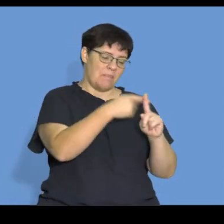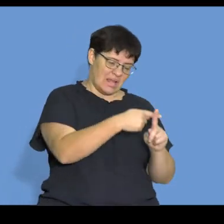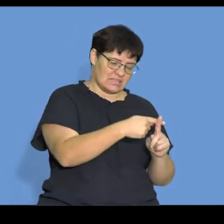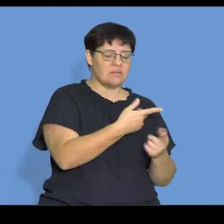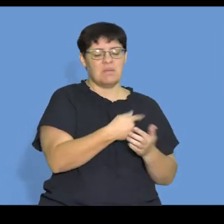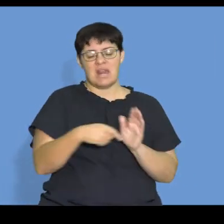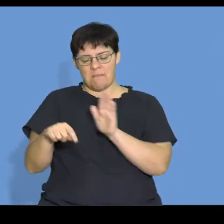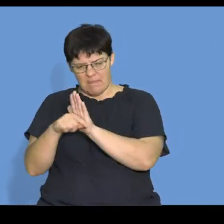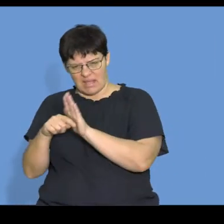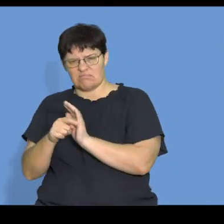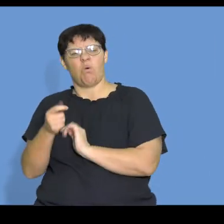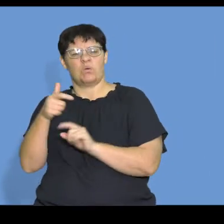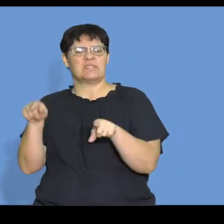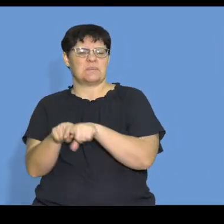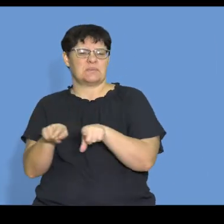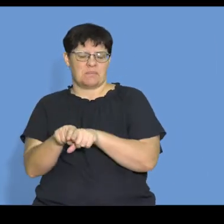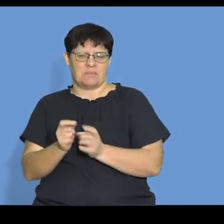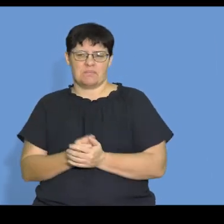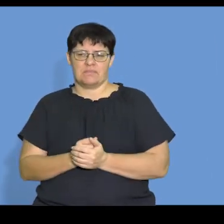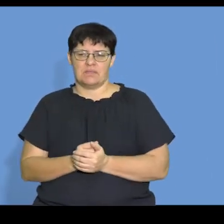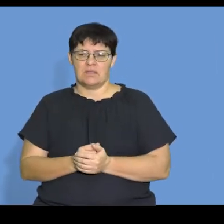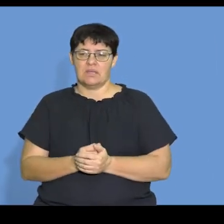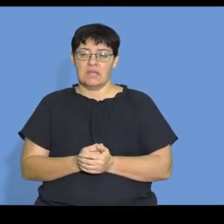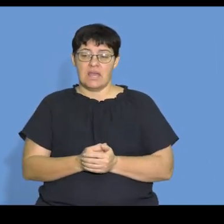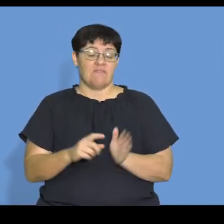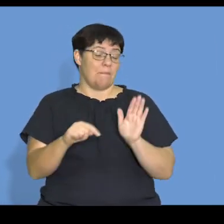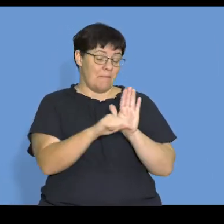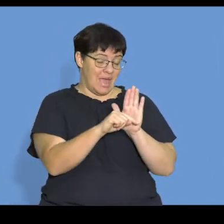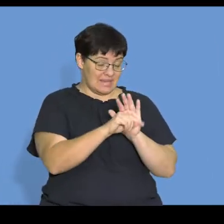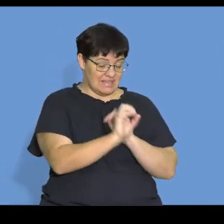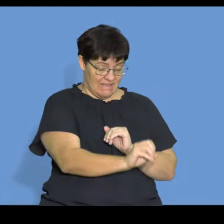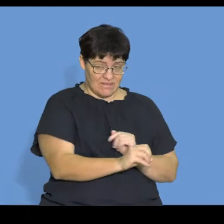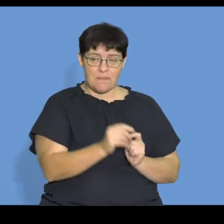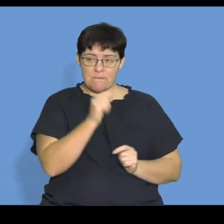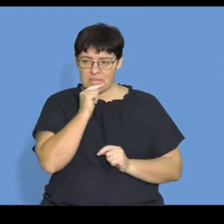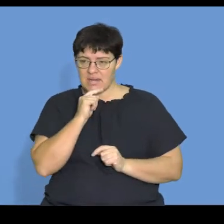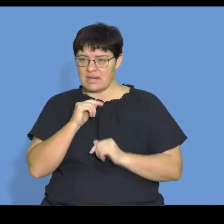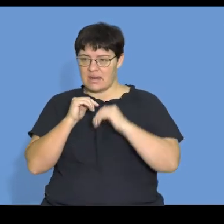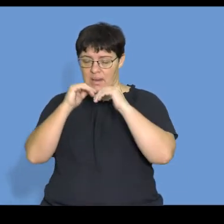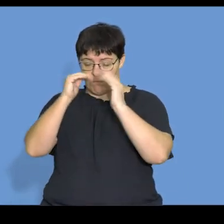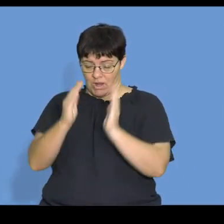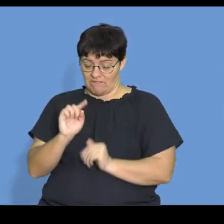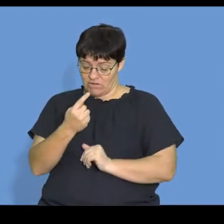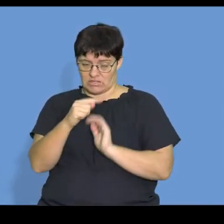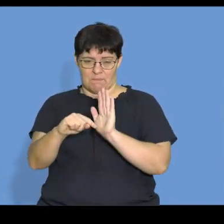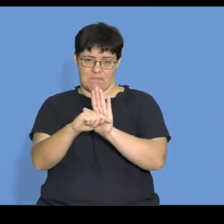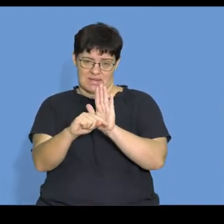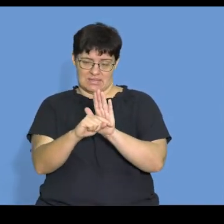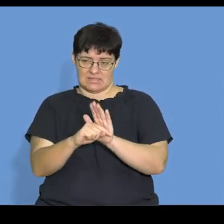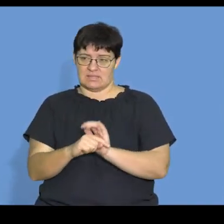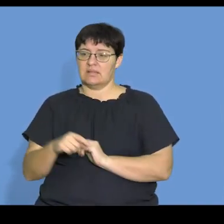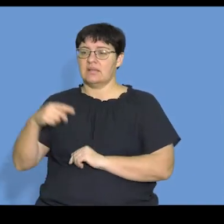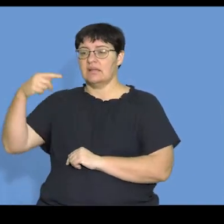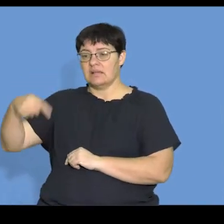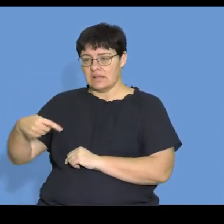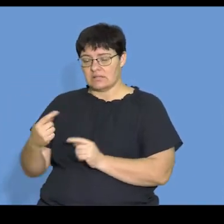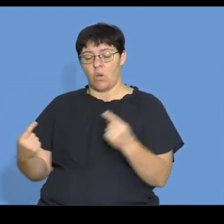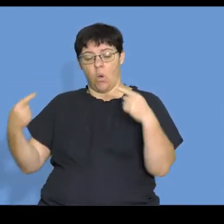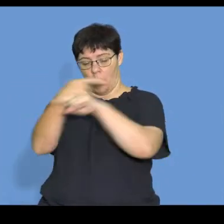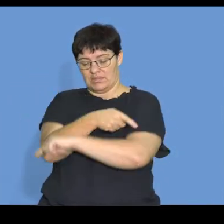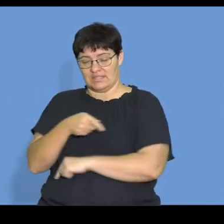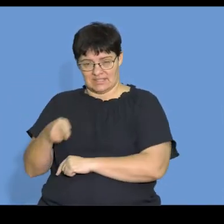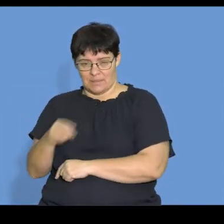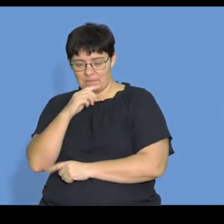it's a minus here, the first bracket must be a minus. The second term there will always be an opposite of that, meaning